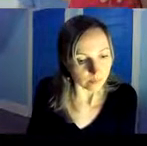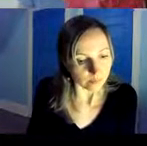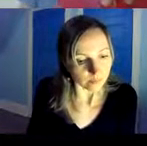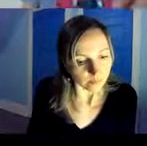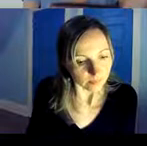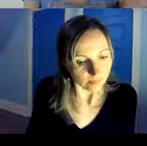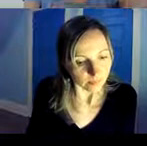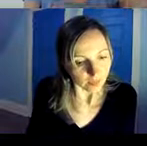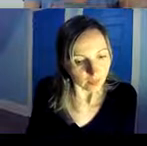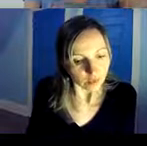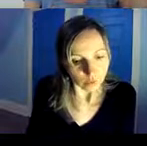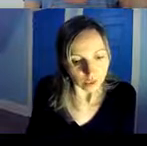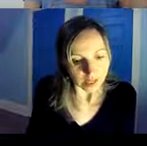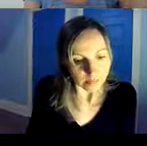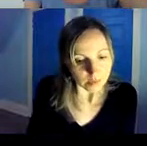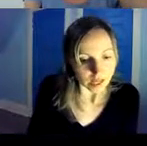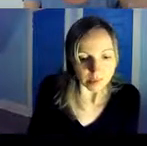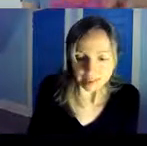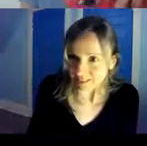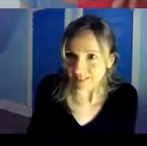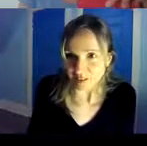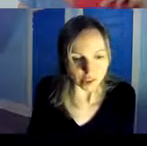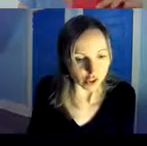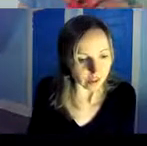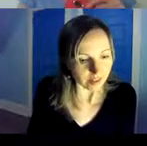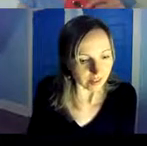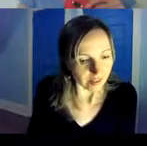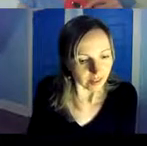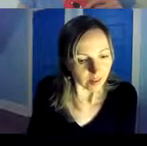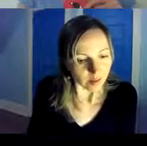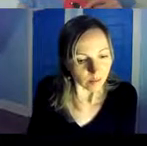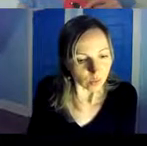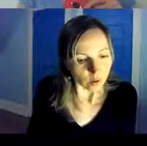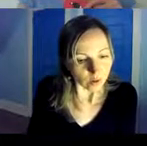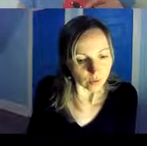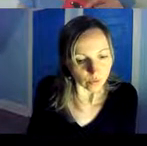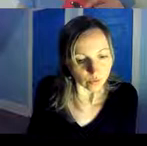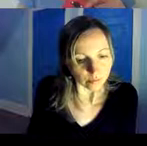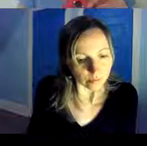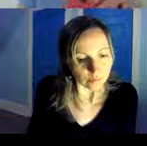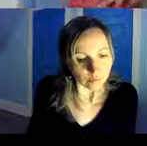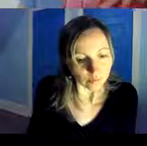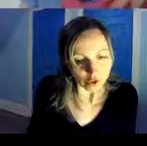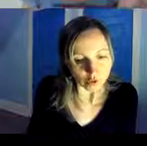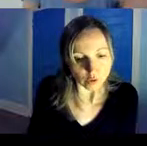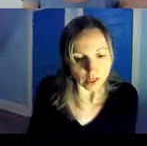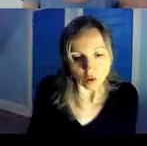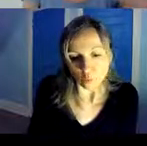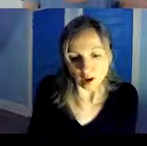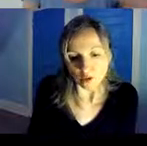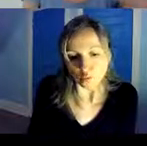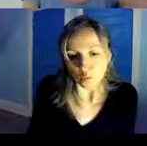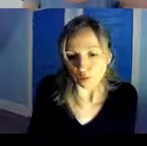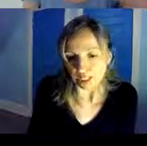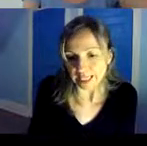well. New stems can be eaten, as I mentioned. You want to make sure that you get all